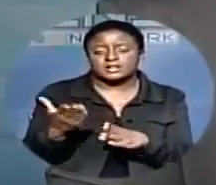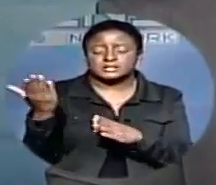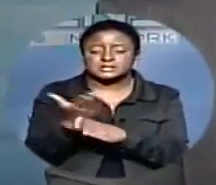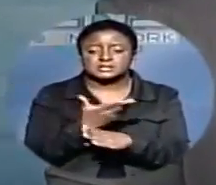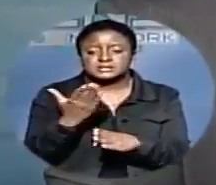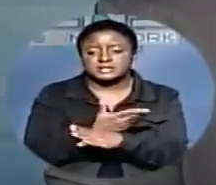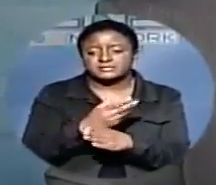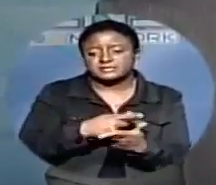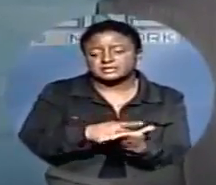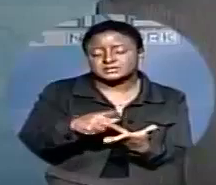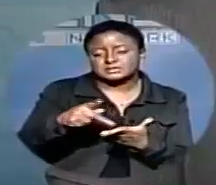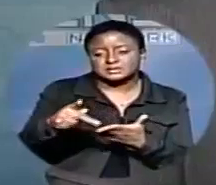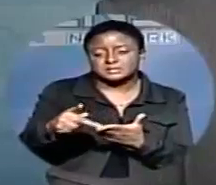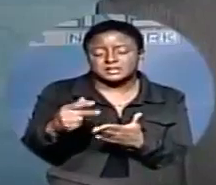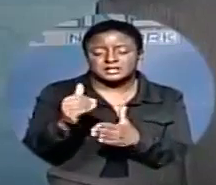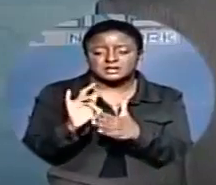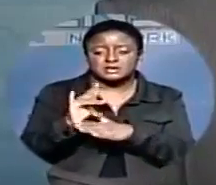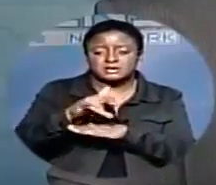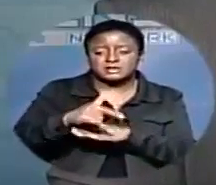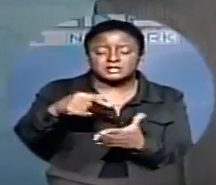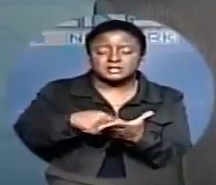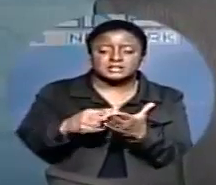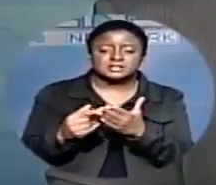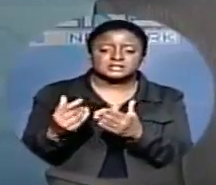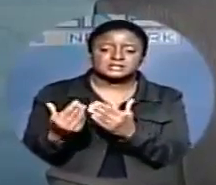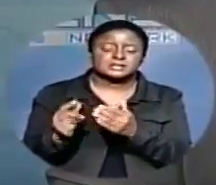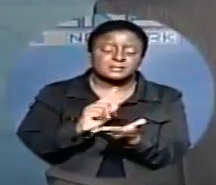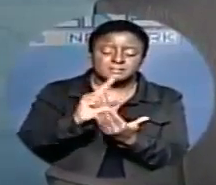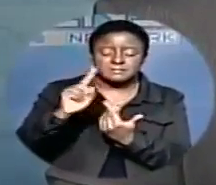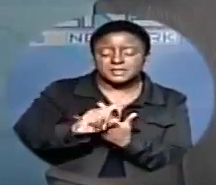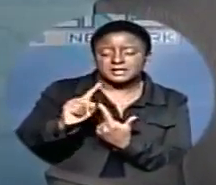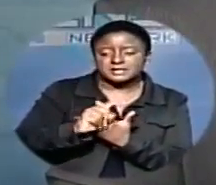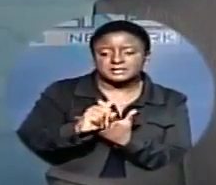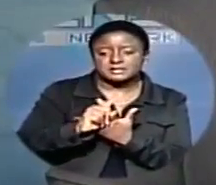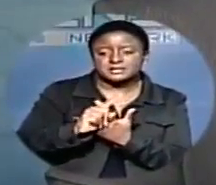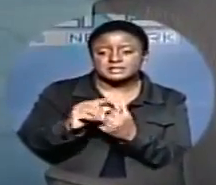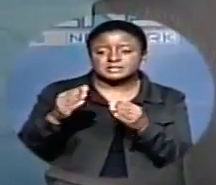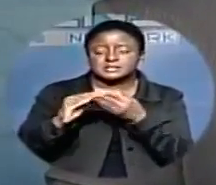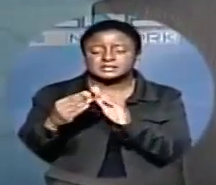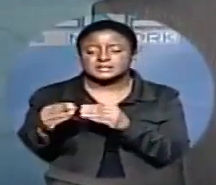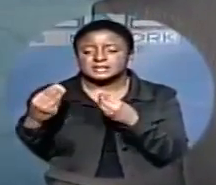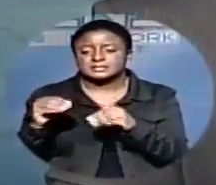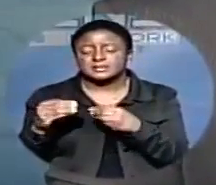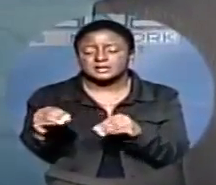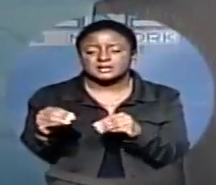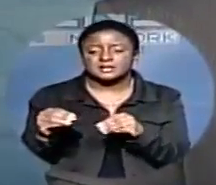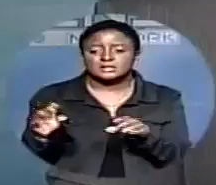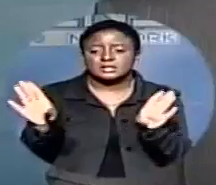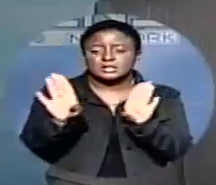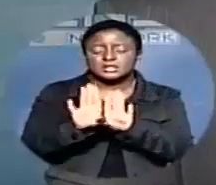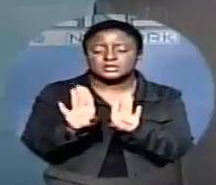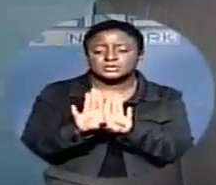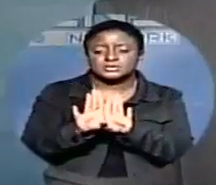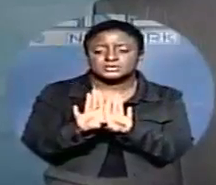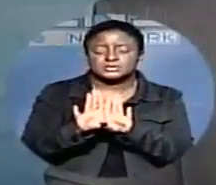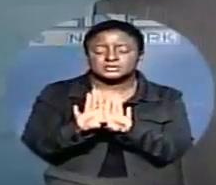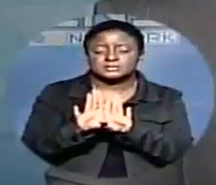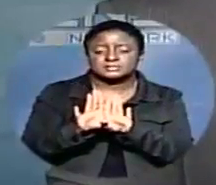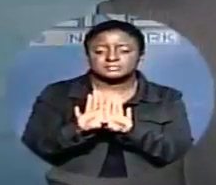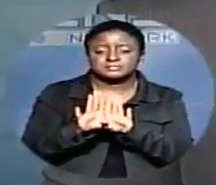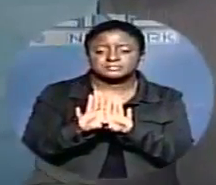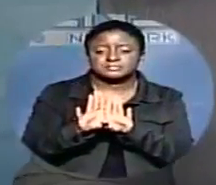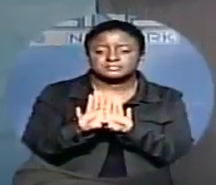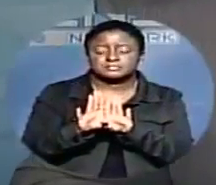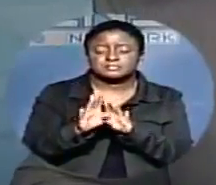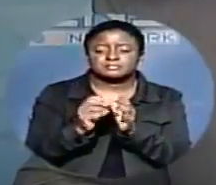store chain owned by the Finlayson family closed its doors. City Market is set to be purchased by SuperValue President Reuben Roberts. Union executives